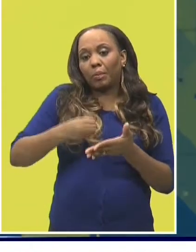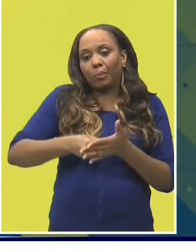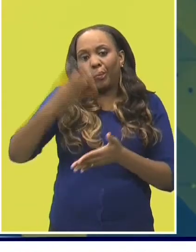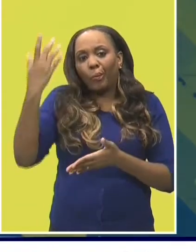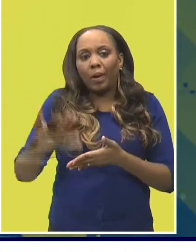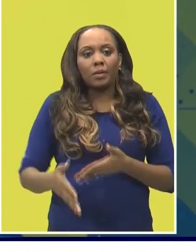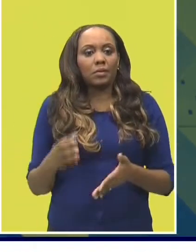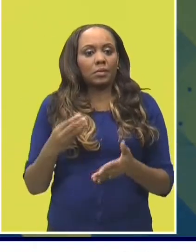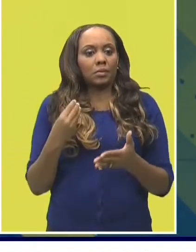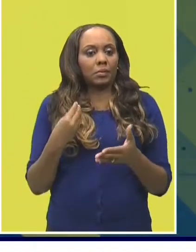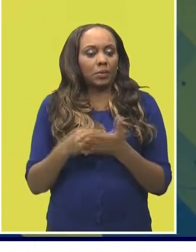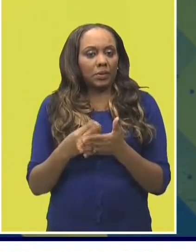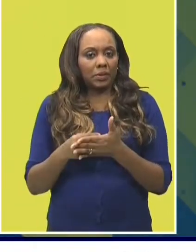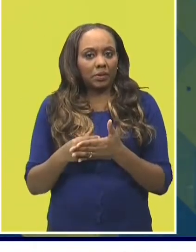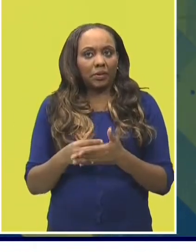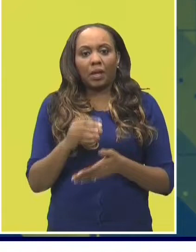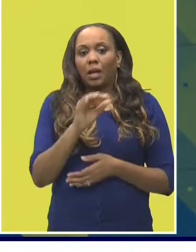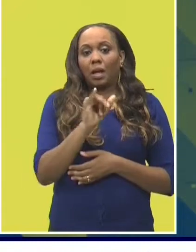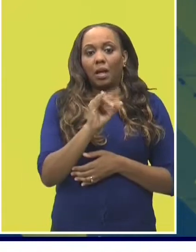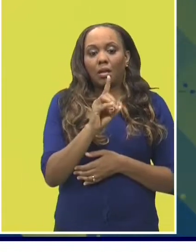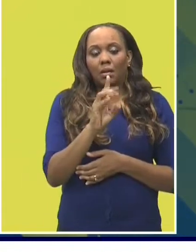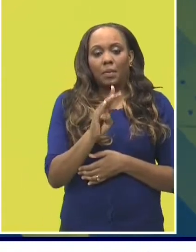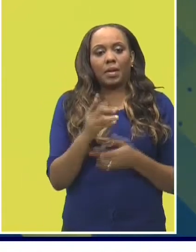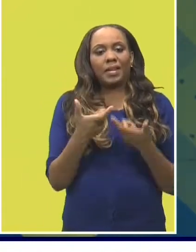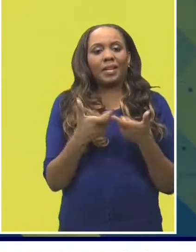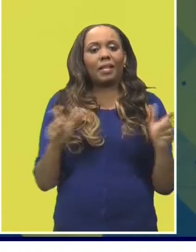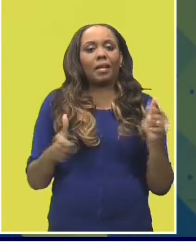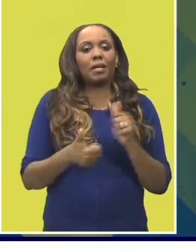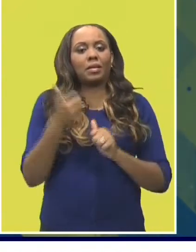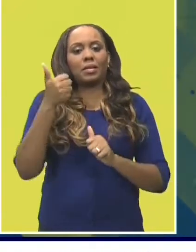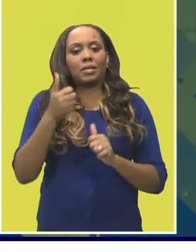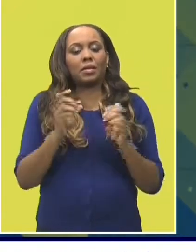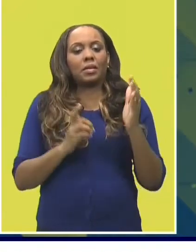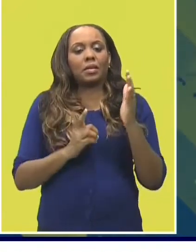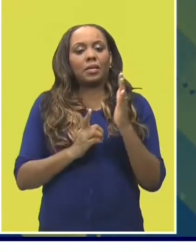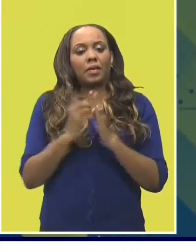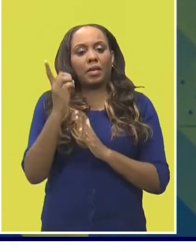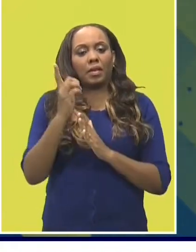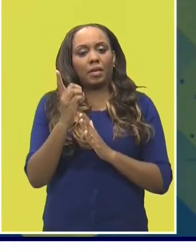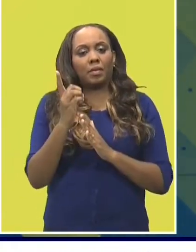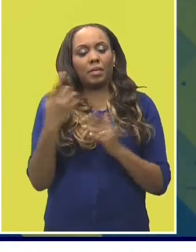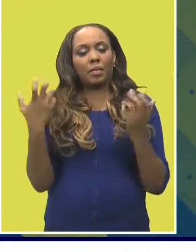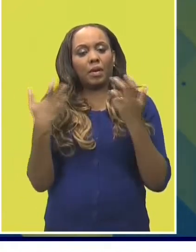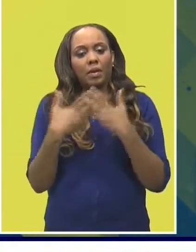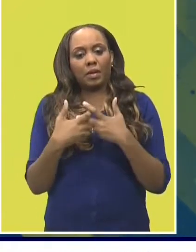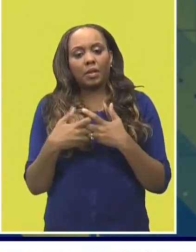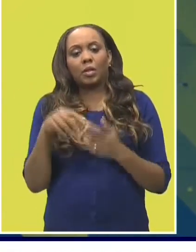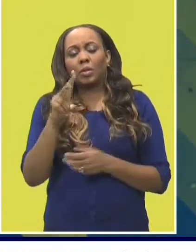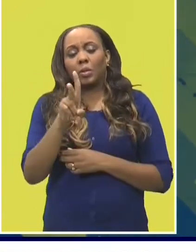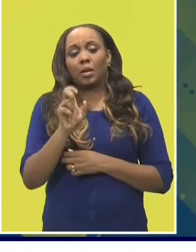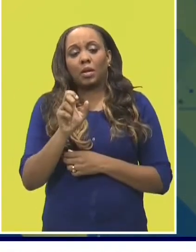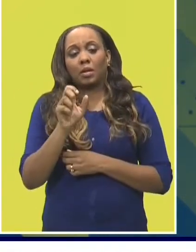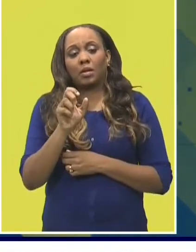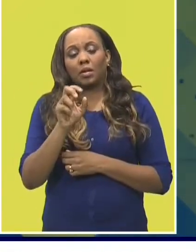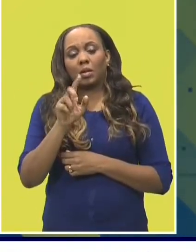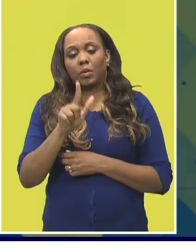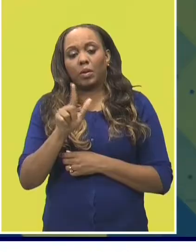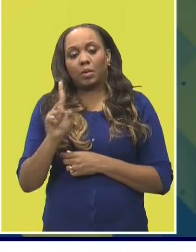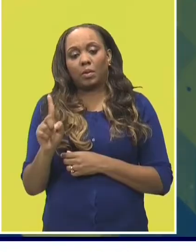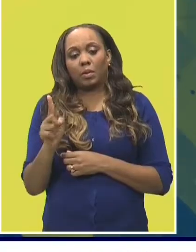The IDB is Barbados' largest development partner with an active loan portfolio of $221